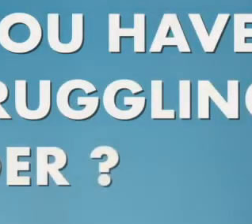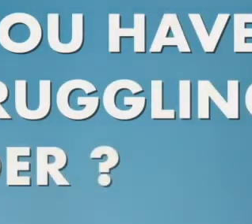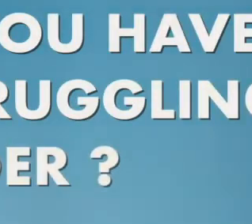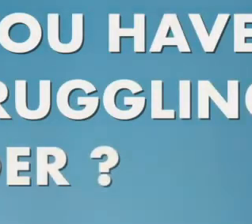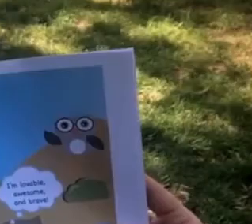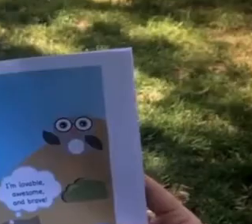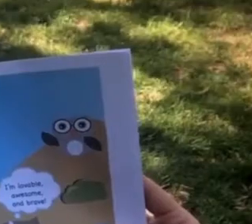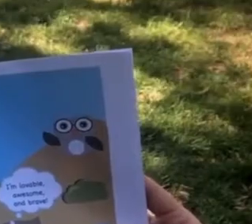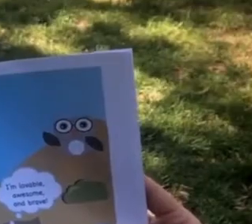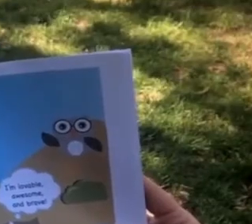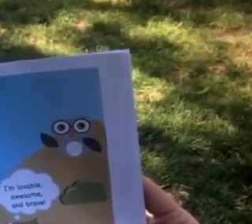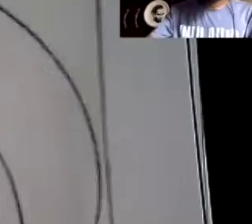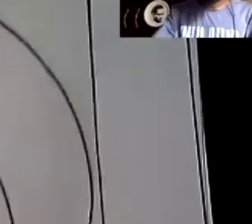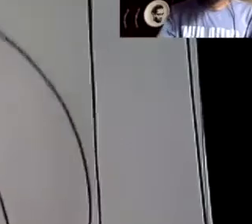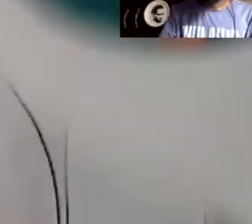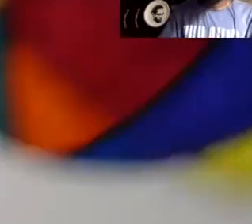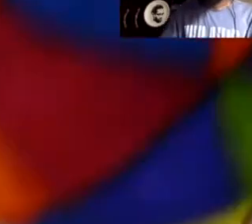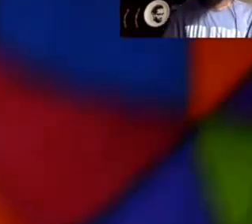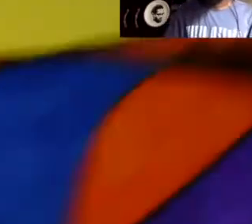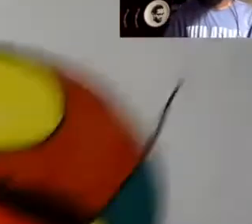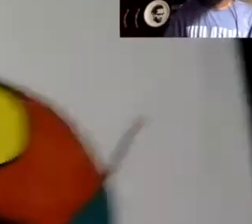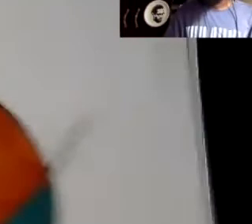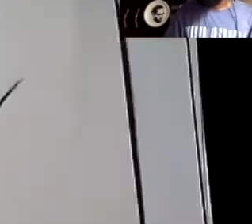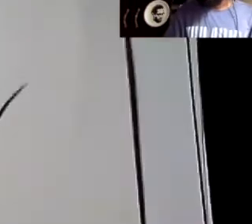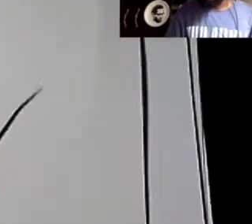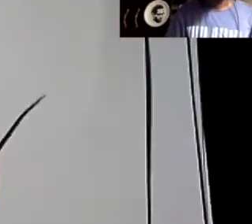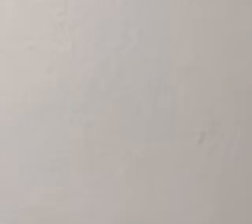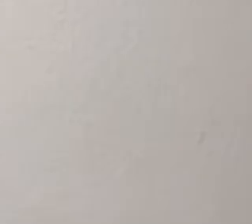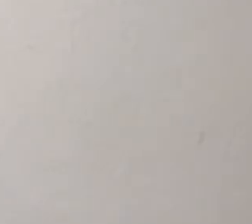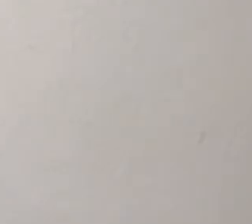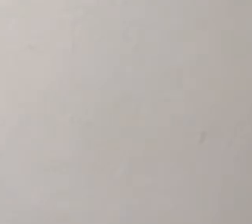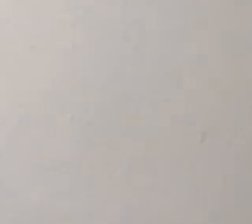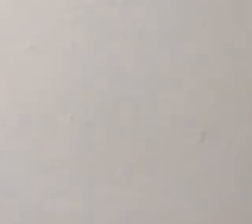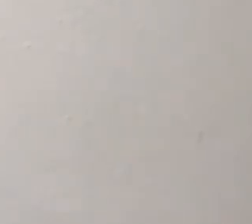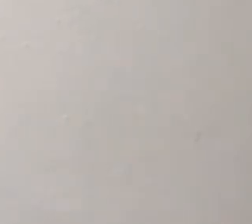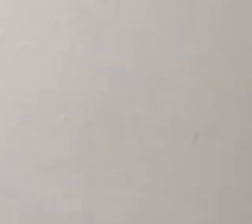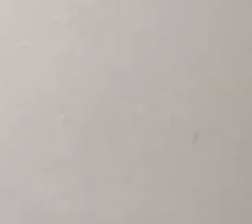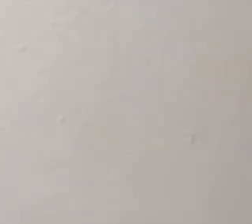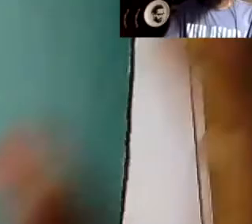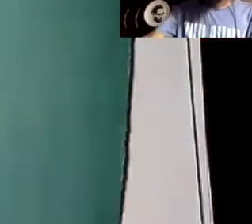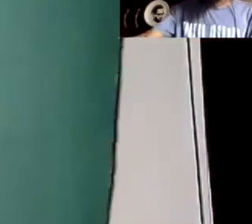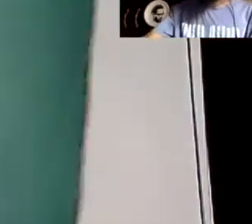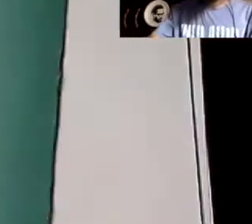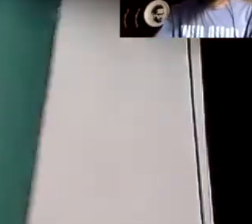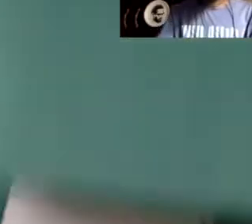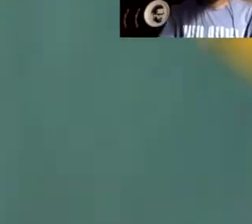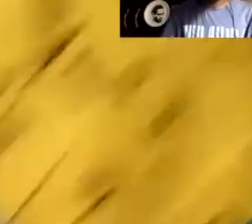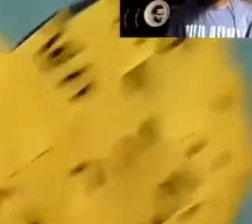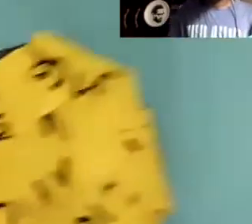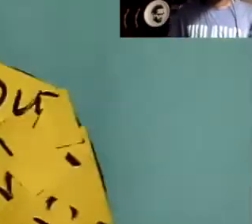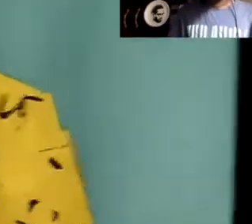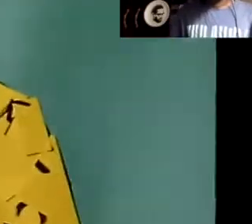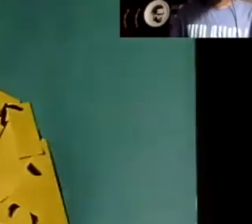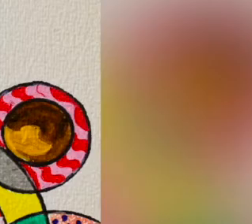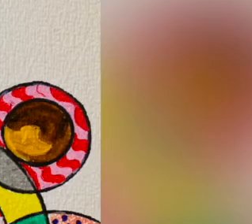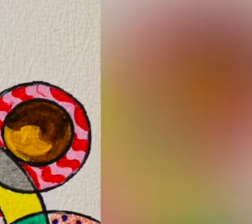have a struggling reader? Do you have a child reading below grade level? I am here to talk to you. This child has any level